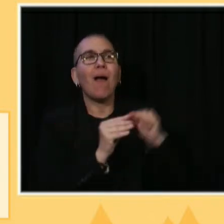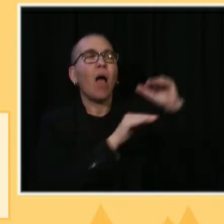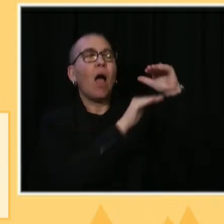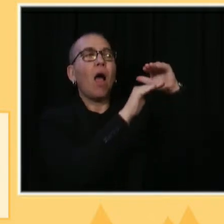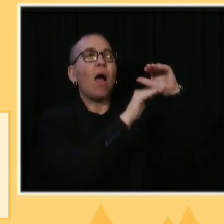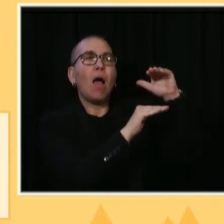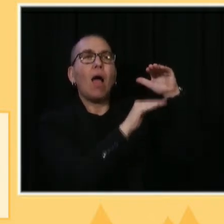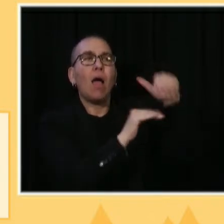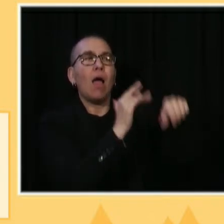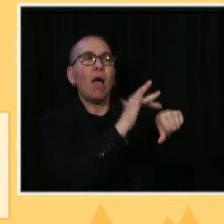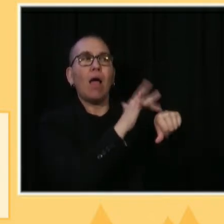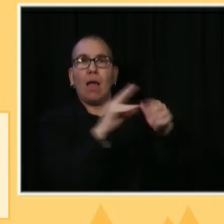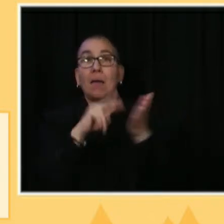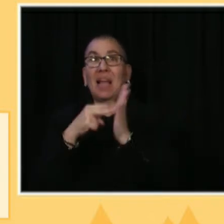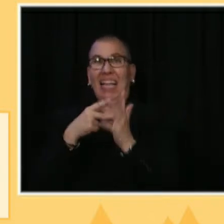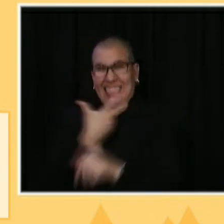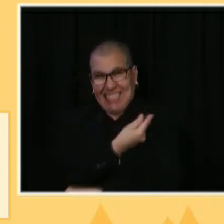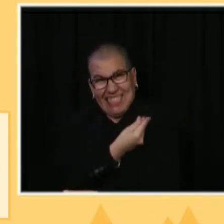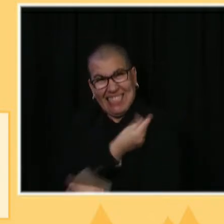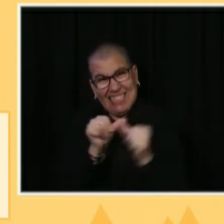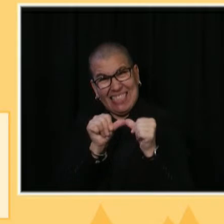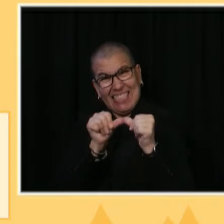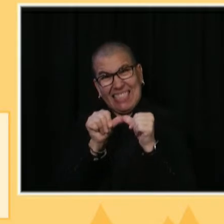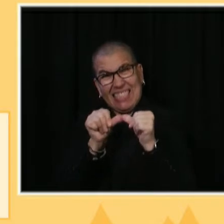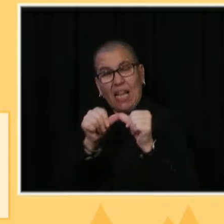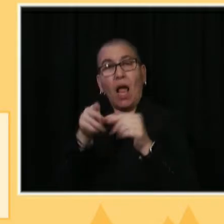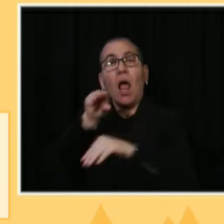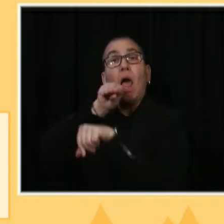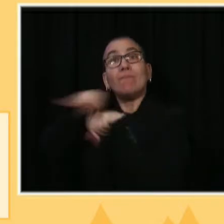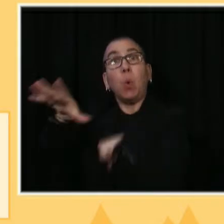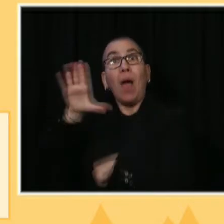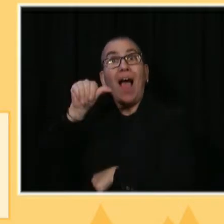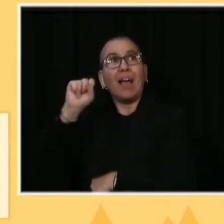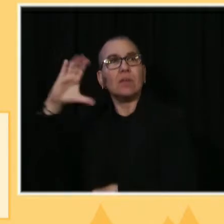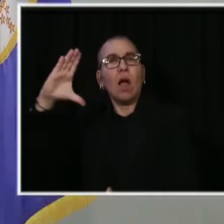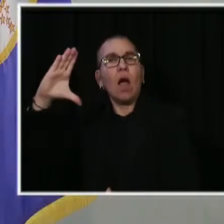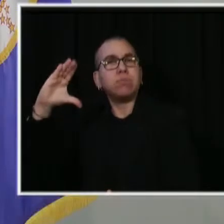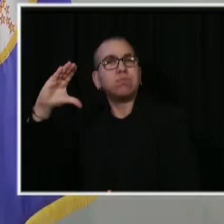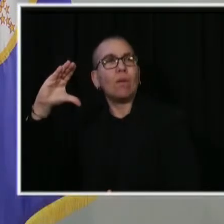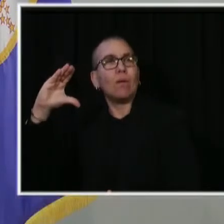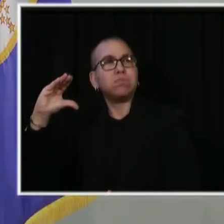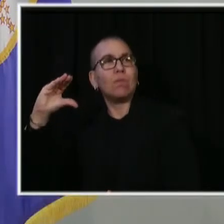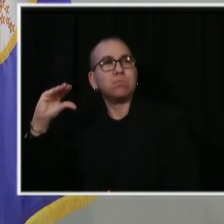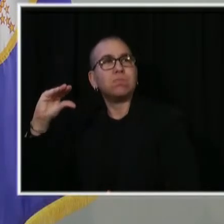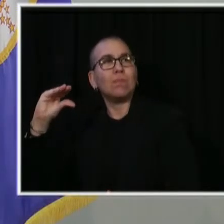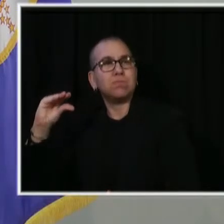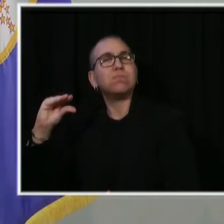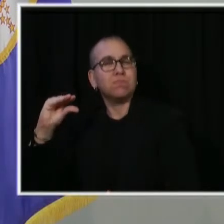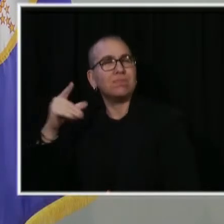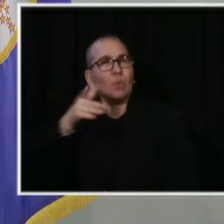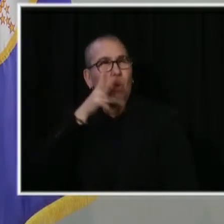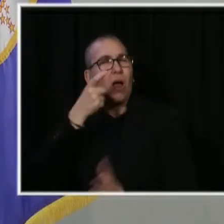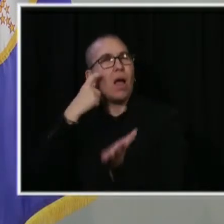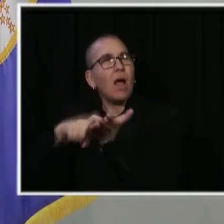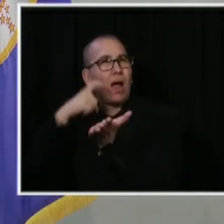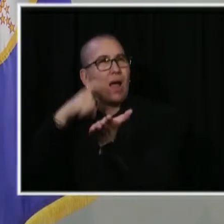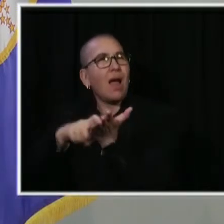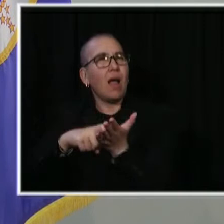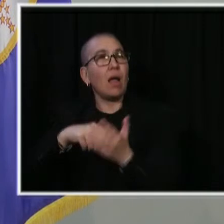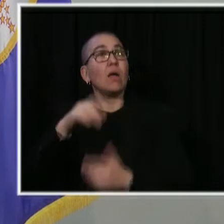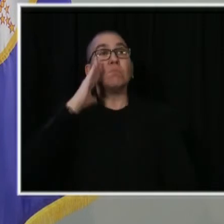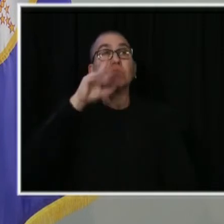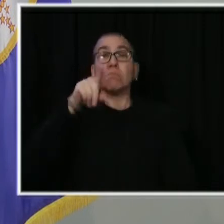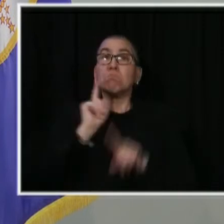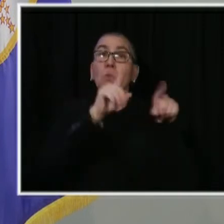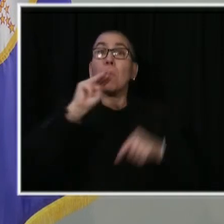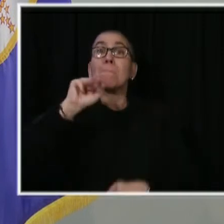of the sense of urgency so many of you showed. So thank you for that. And I don't know it's often when some of you went out, you went to the Mall of America, you went somewhere and you